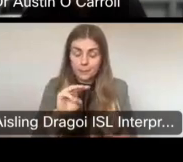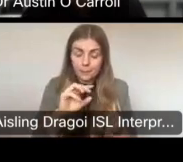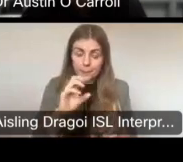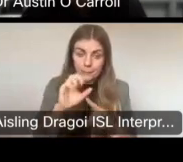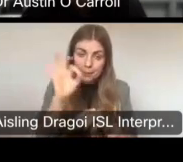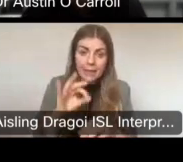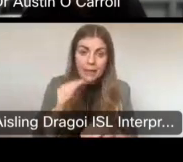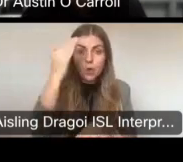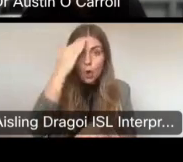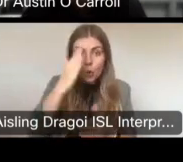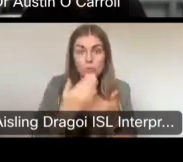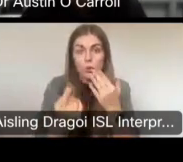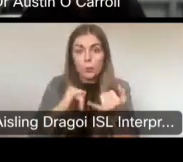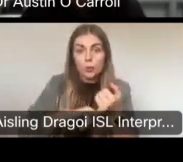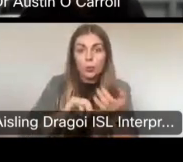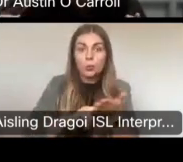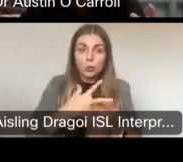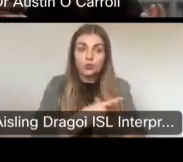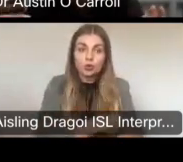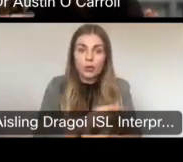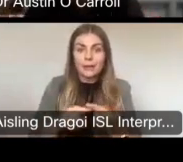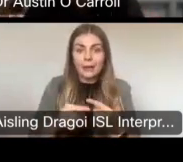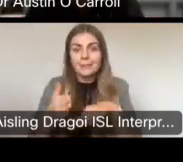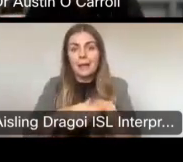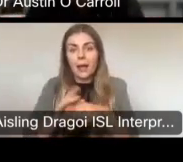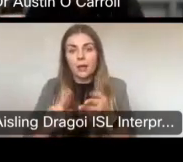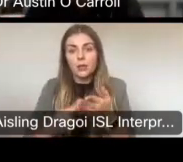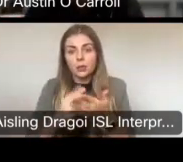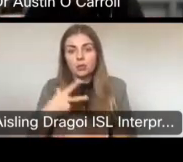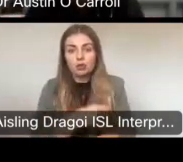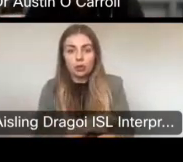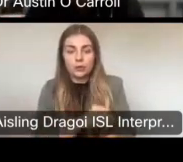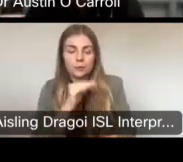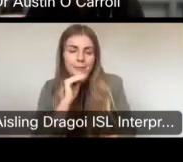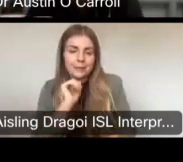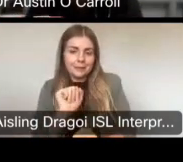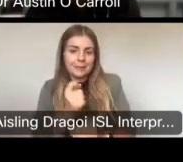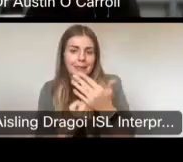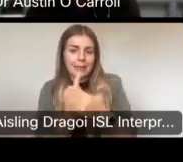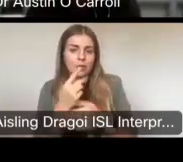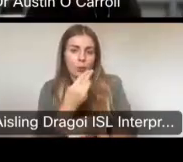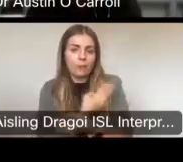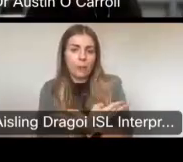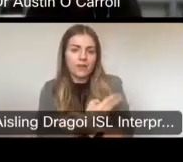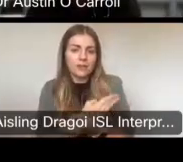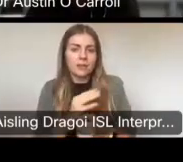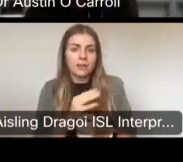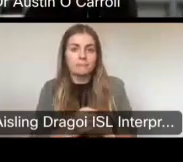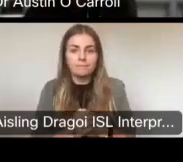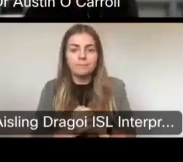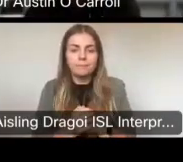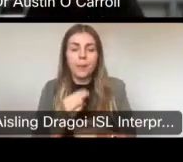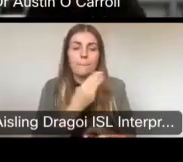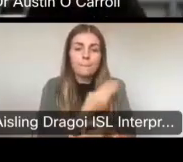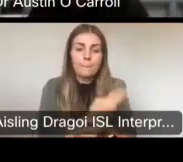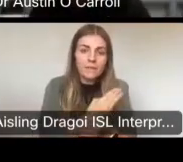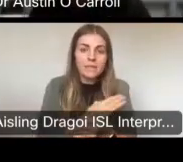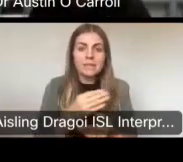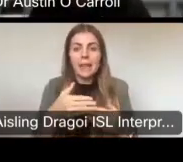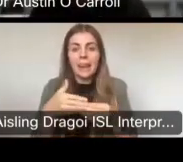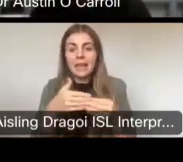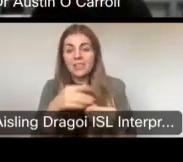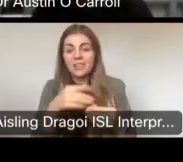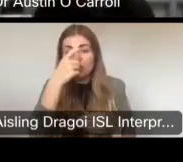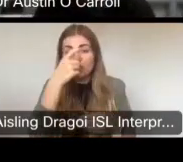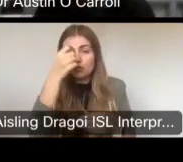will know someone who's died of using drugs. So it is an issue of poverty, and poverty causes trauma and trauma causes addiction. I'll